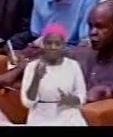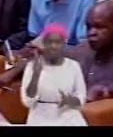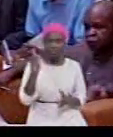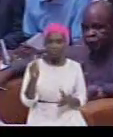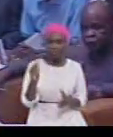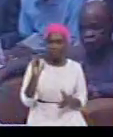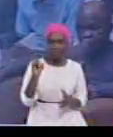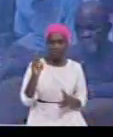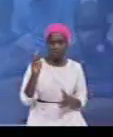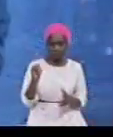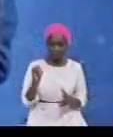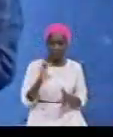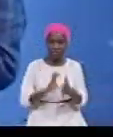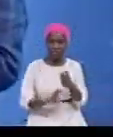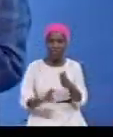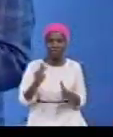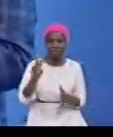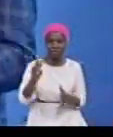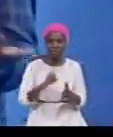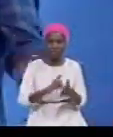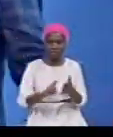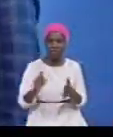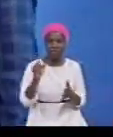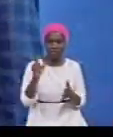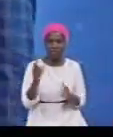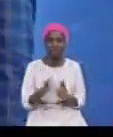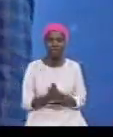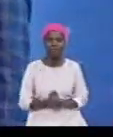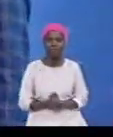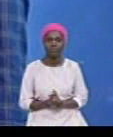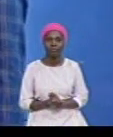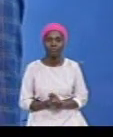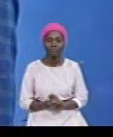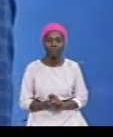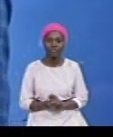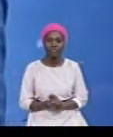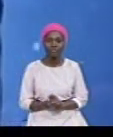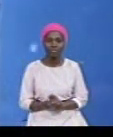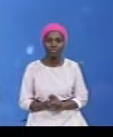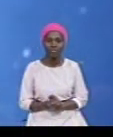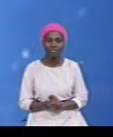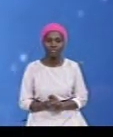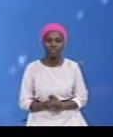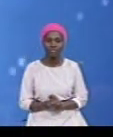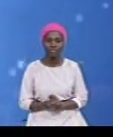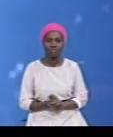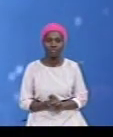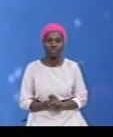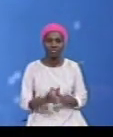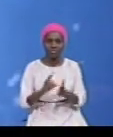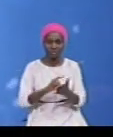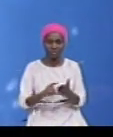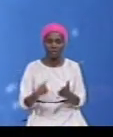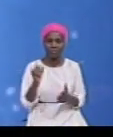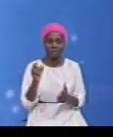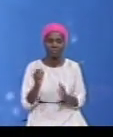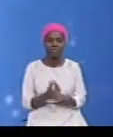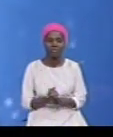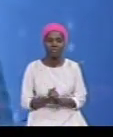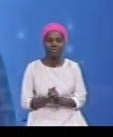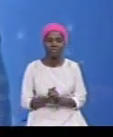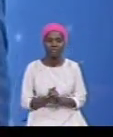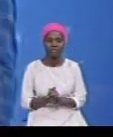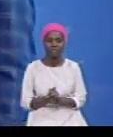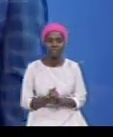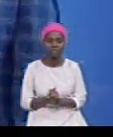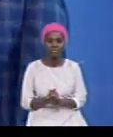chapter 2, reading from verse 11. 2 Timothy chapter 2, we're looking at verse 11 there,